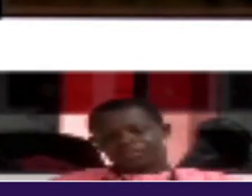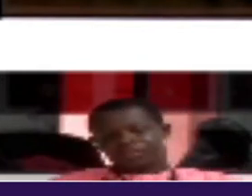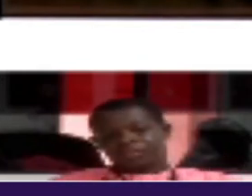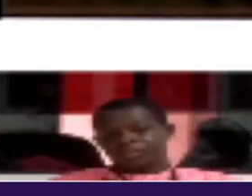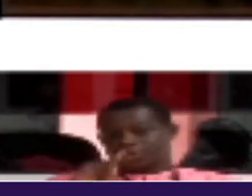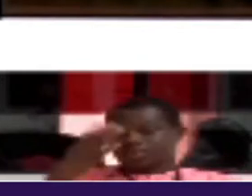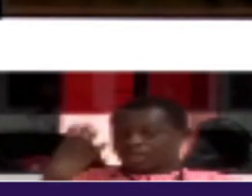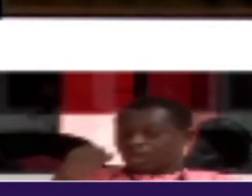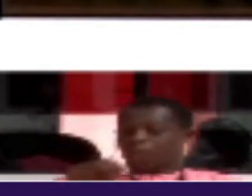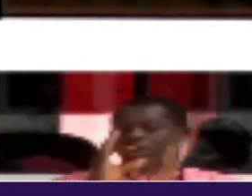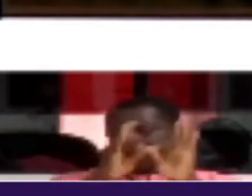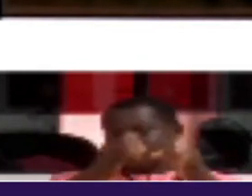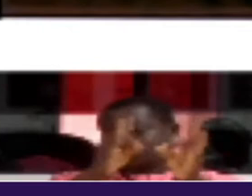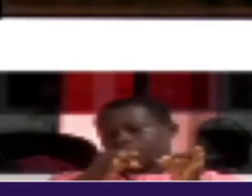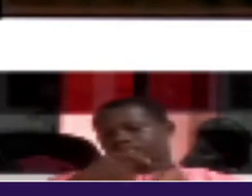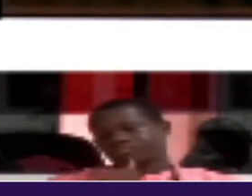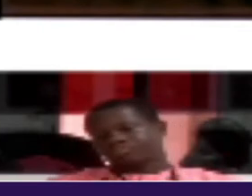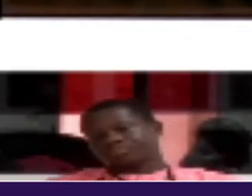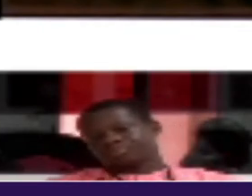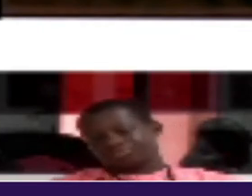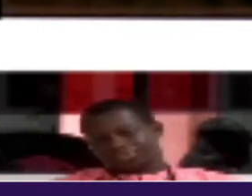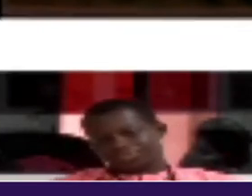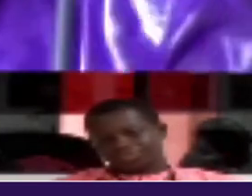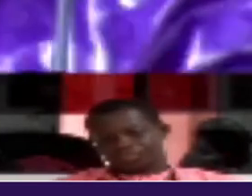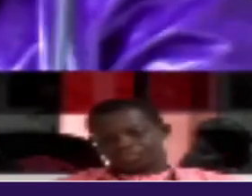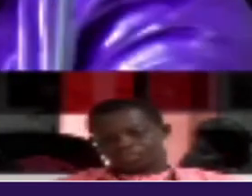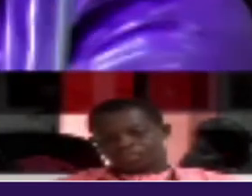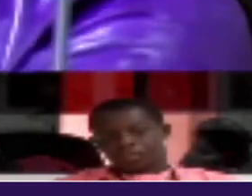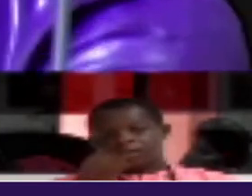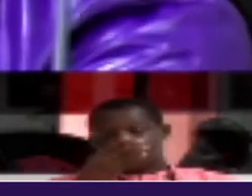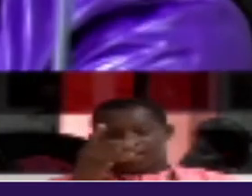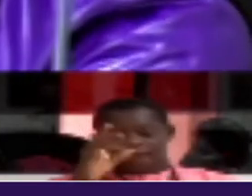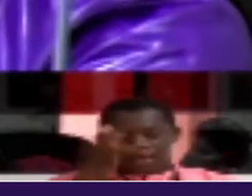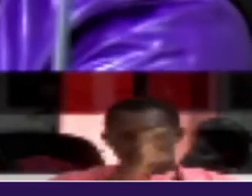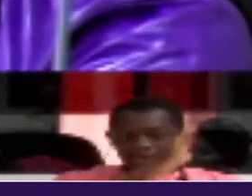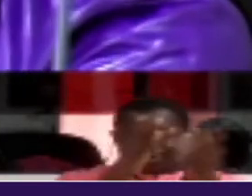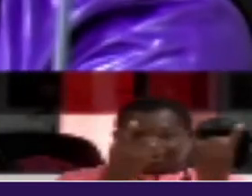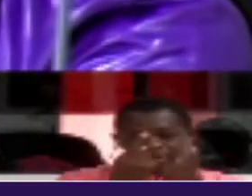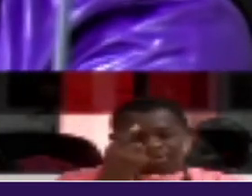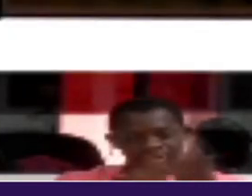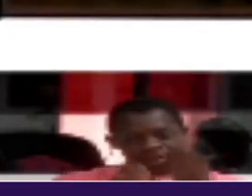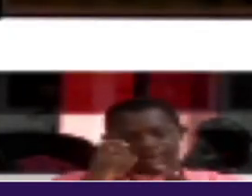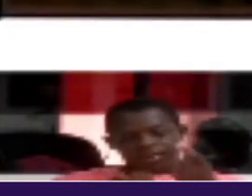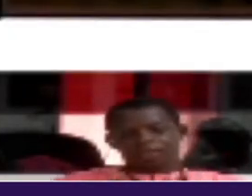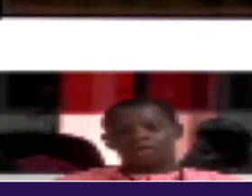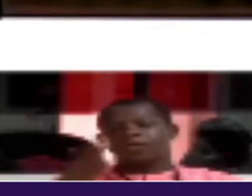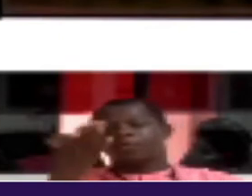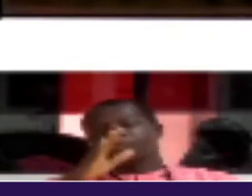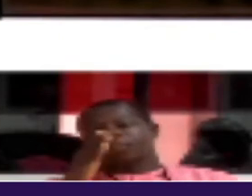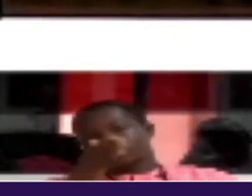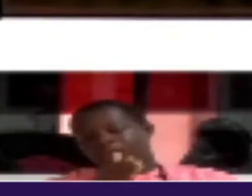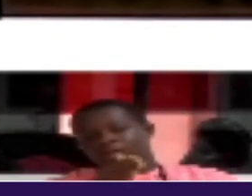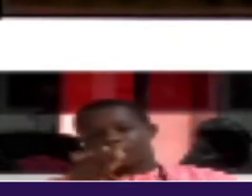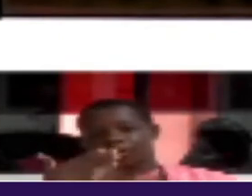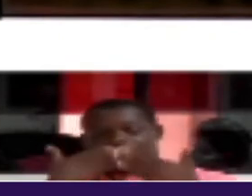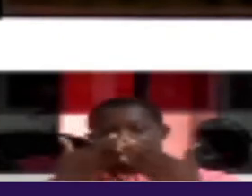This is how he explained it to me. Did he say anything else? Yeah, from there he tell us that these